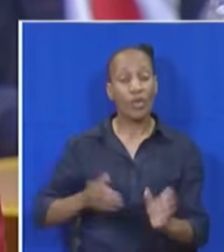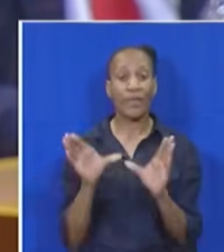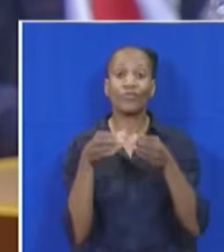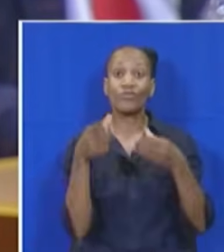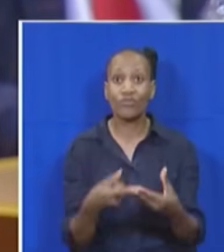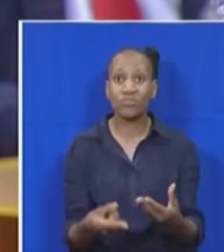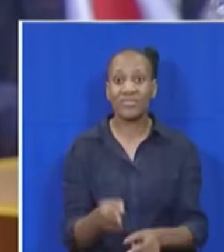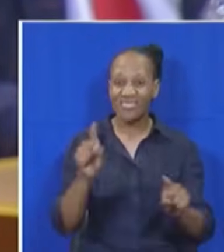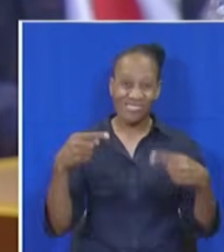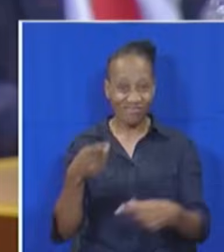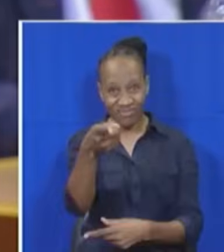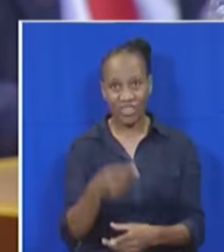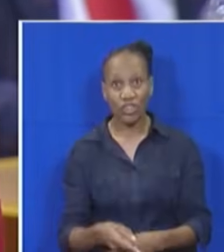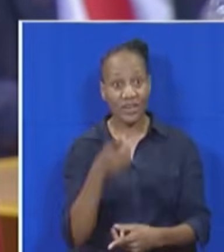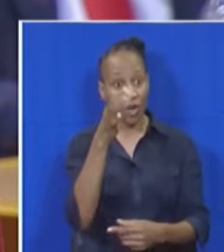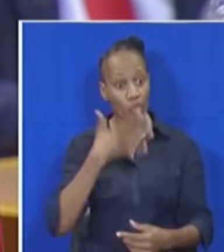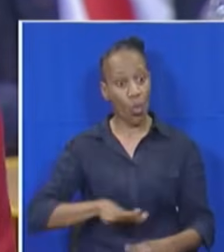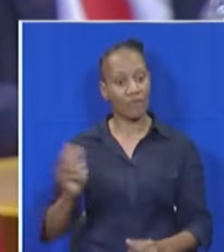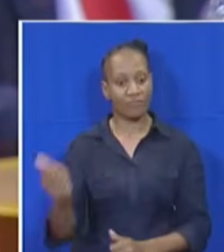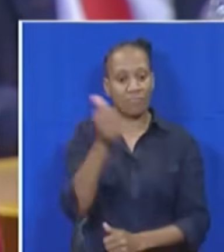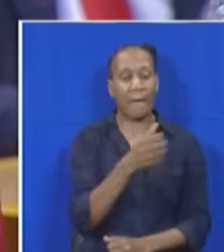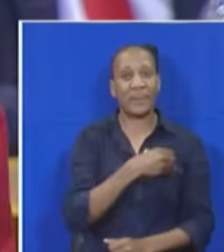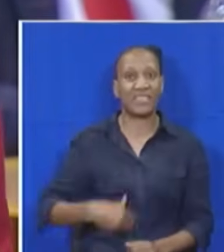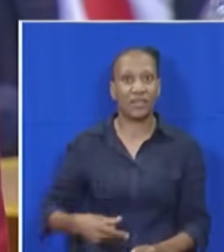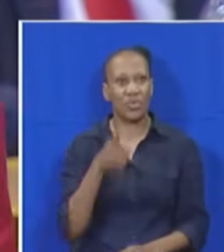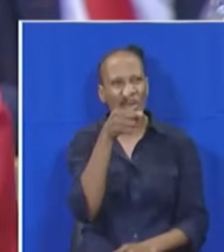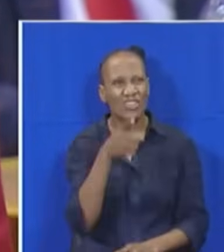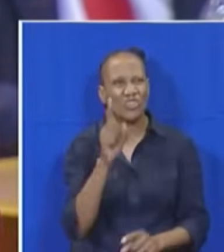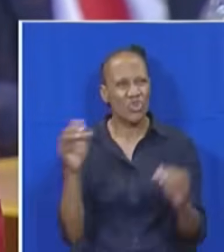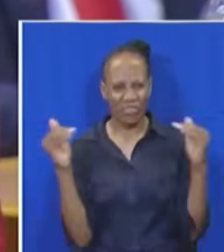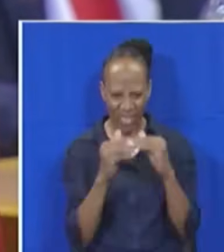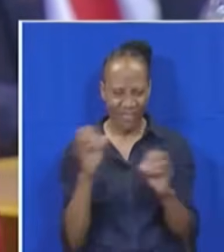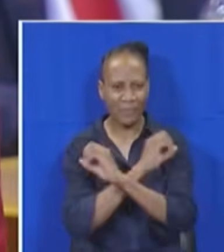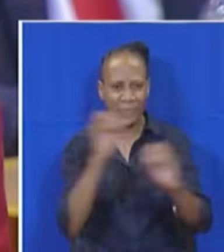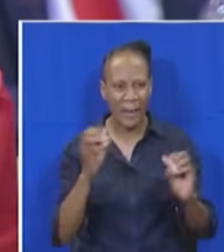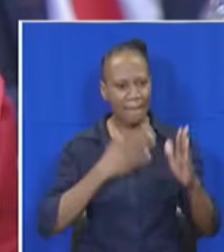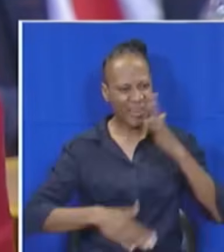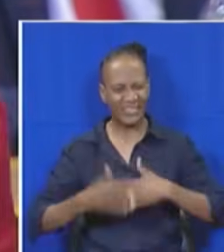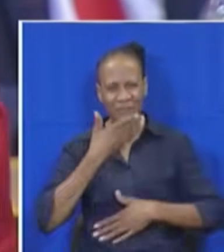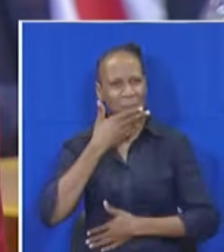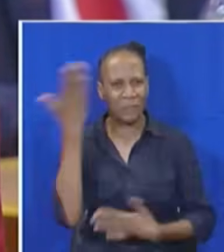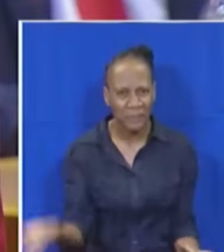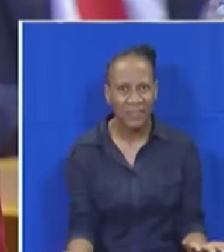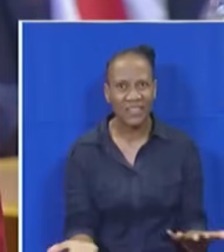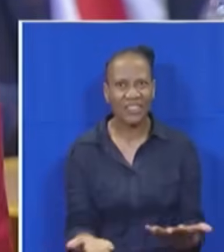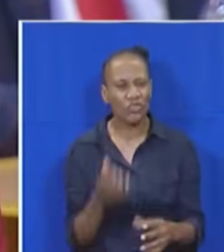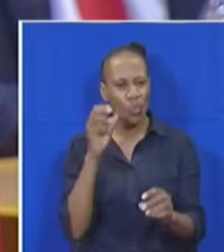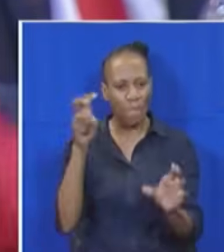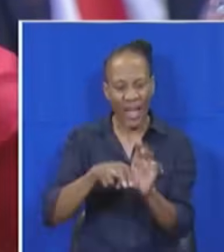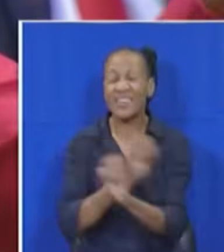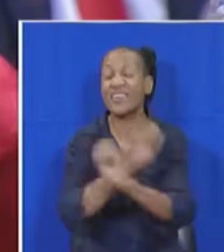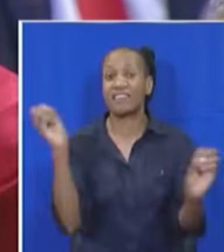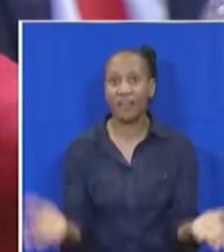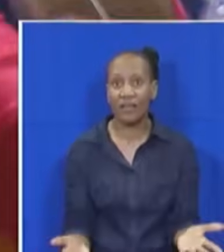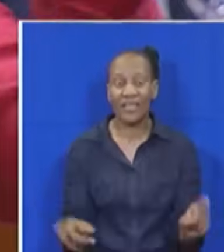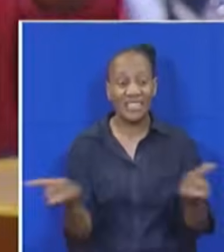be a candidate for president. Because you are irrational, you are impatient, you are partisan. Even